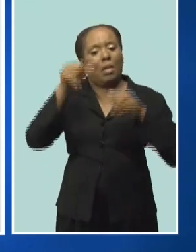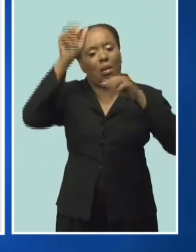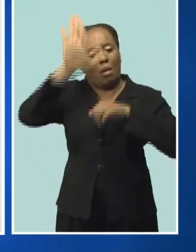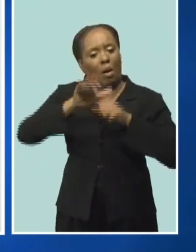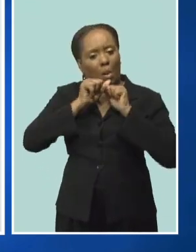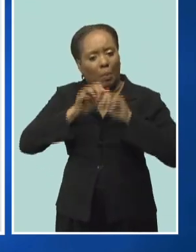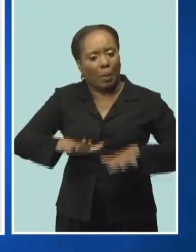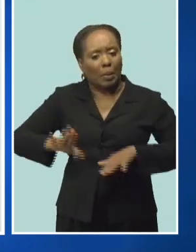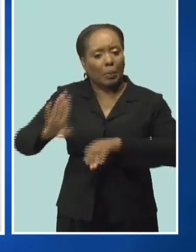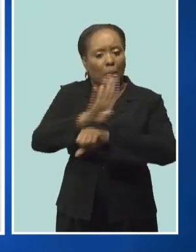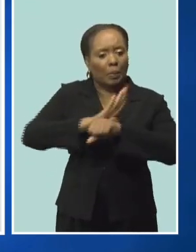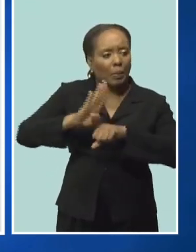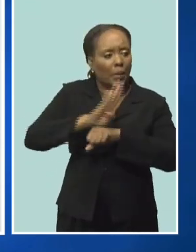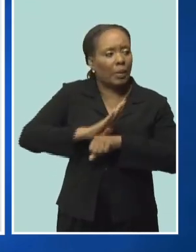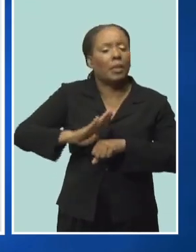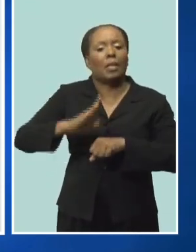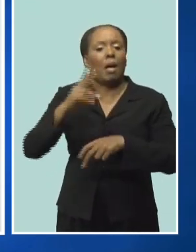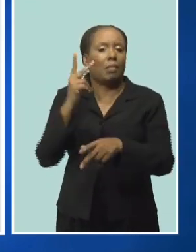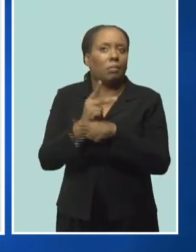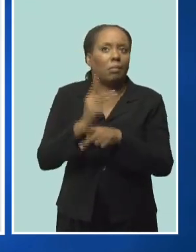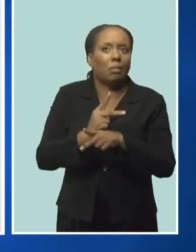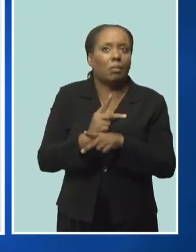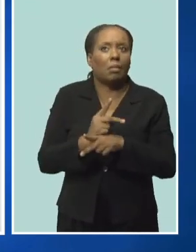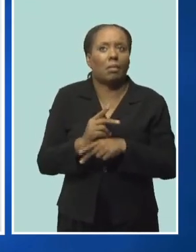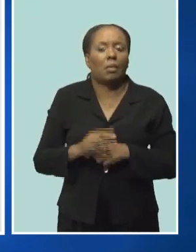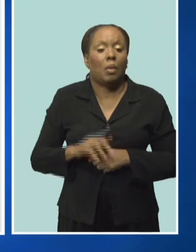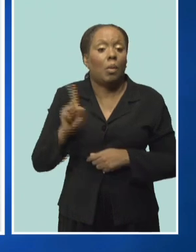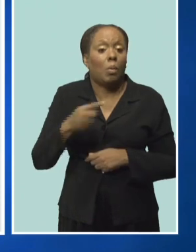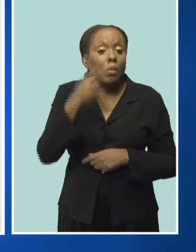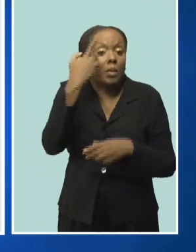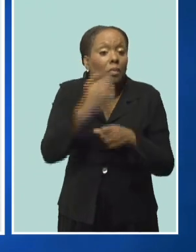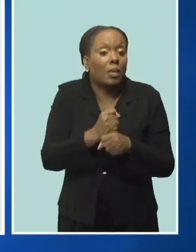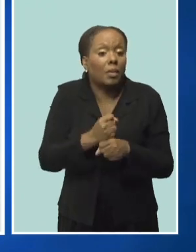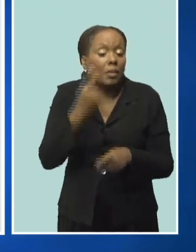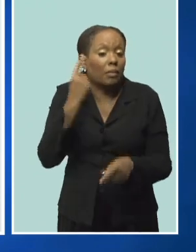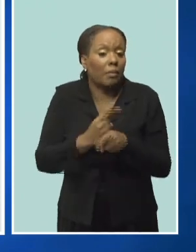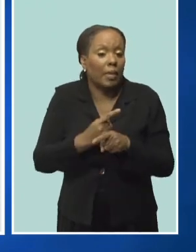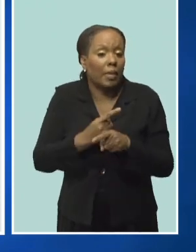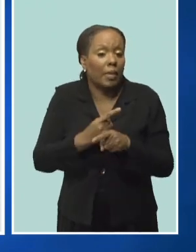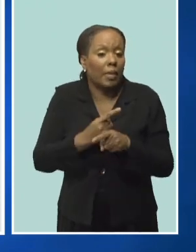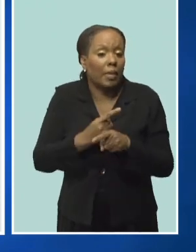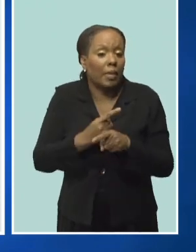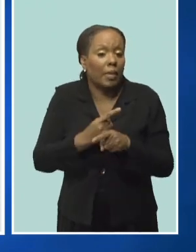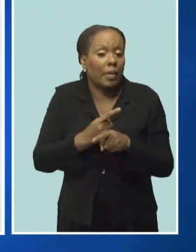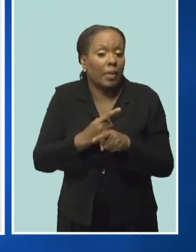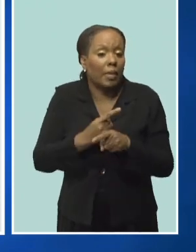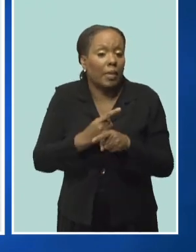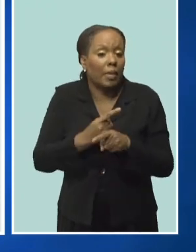stay alert. Only trusted news media, as I said last night. Thank you.